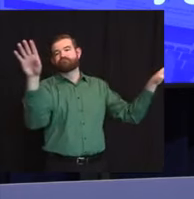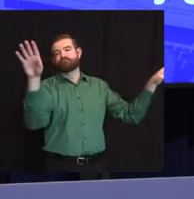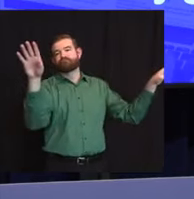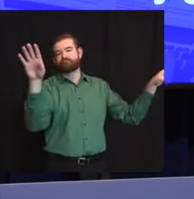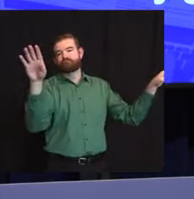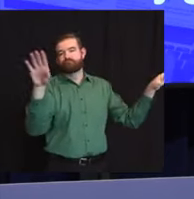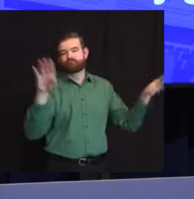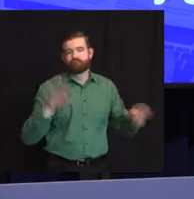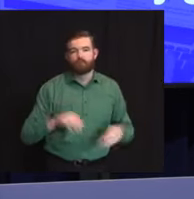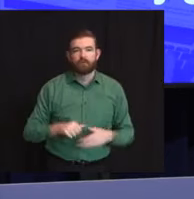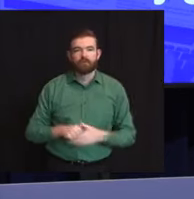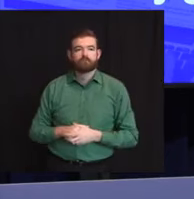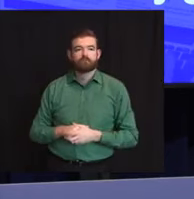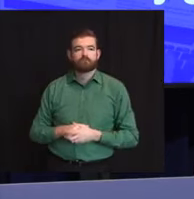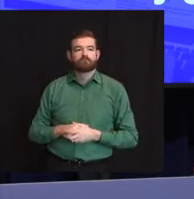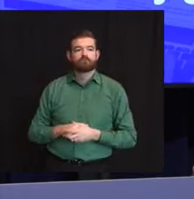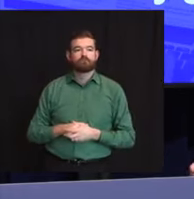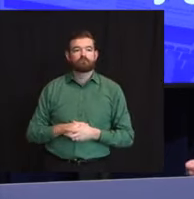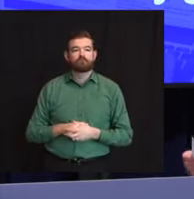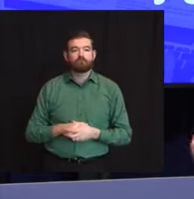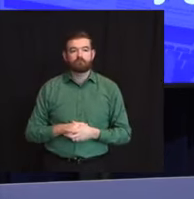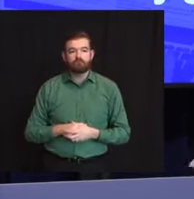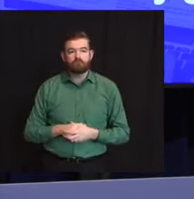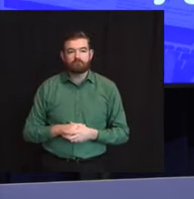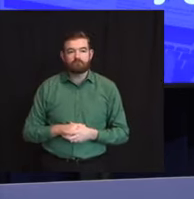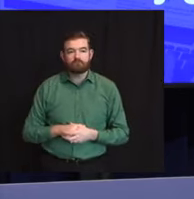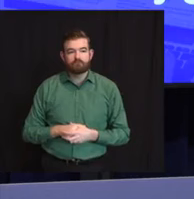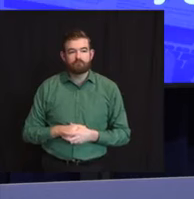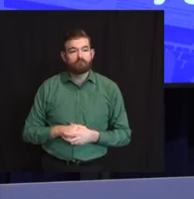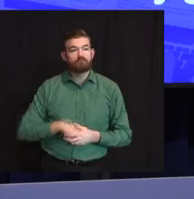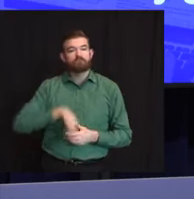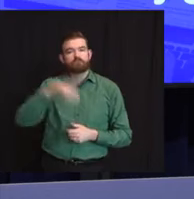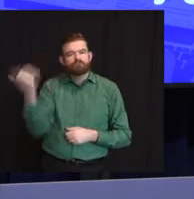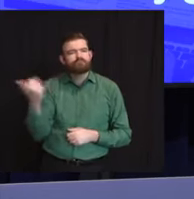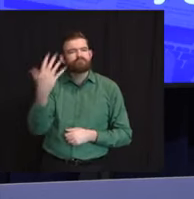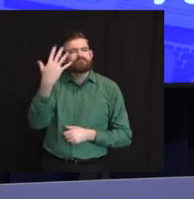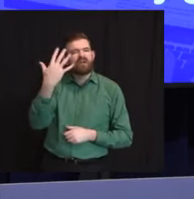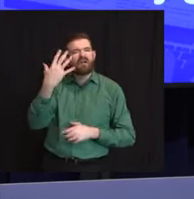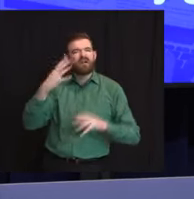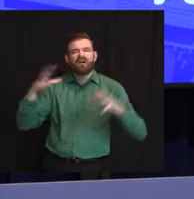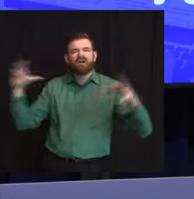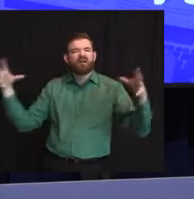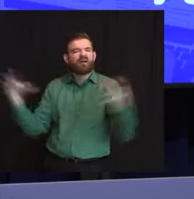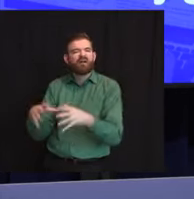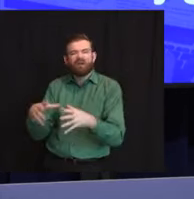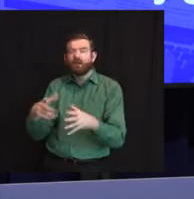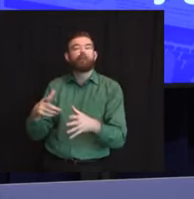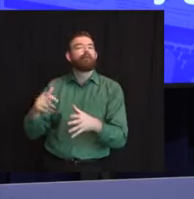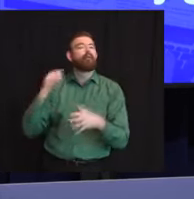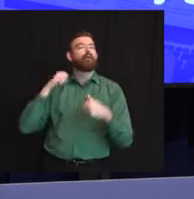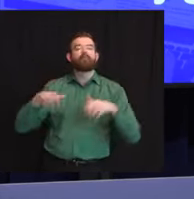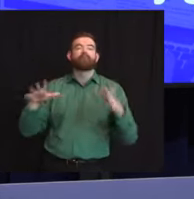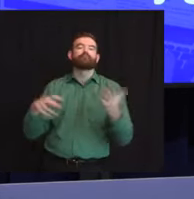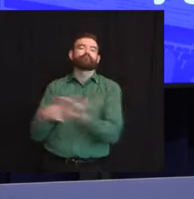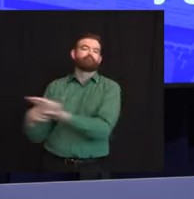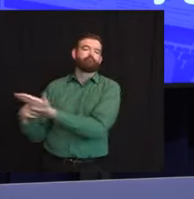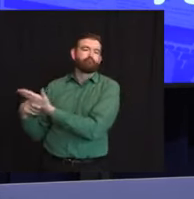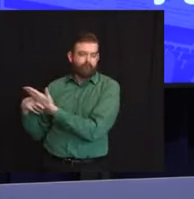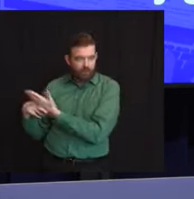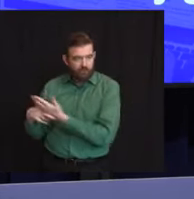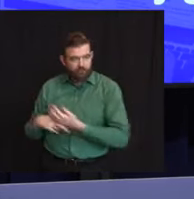cited who refused to disperse. And in Parsippany, a retail vape shop was open that did not